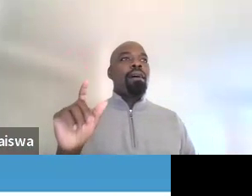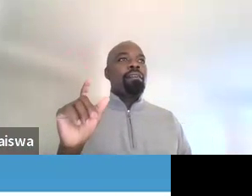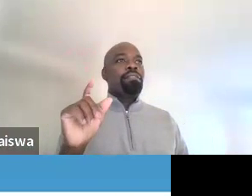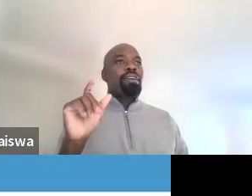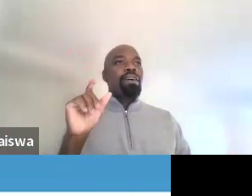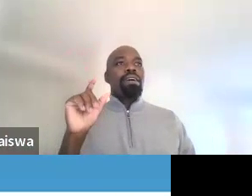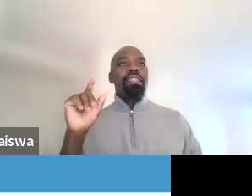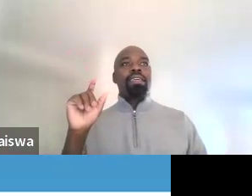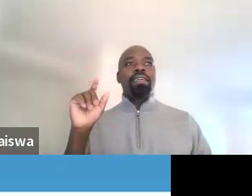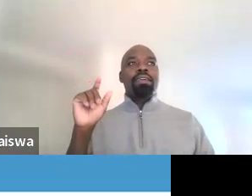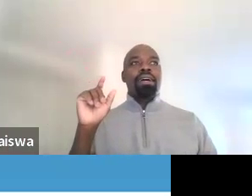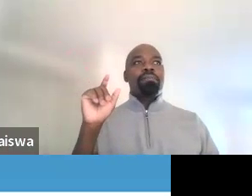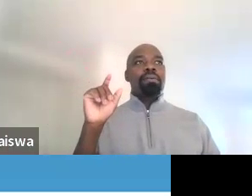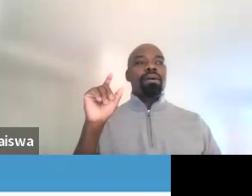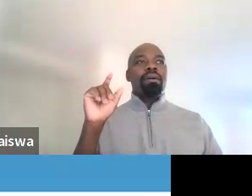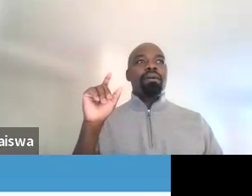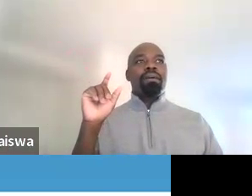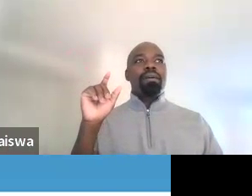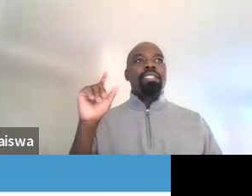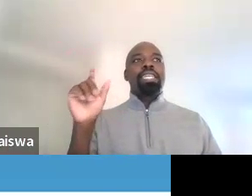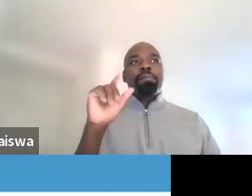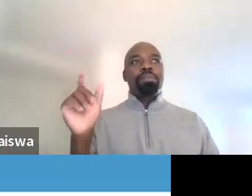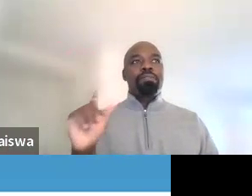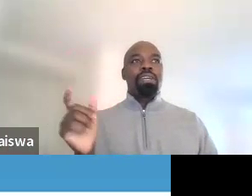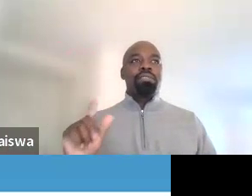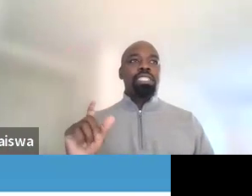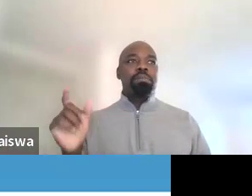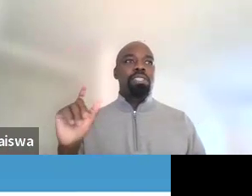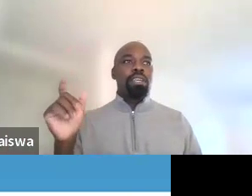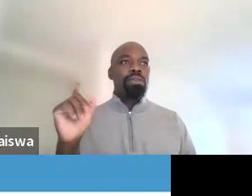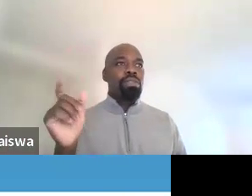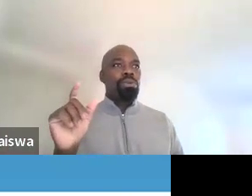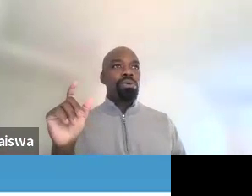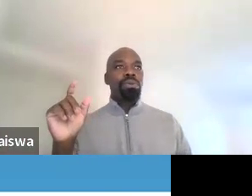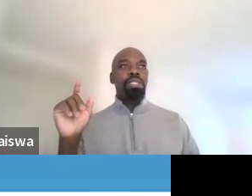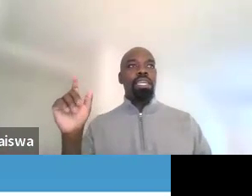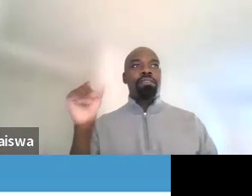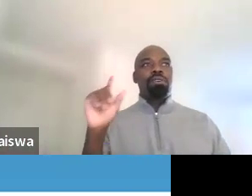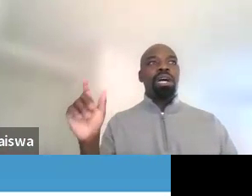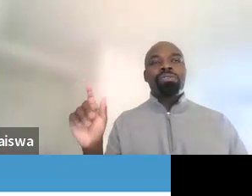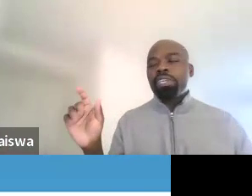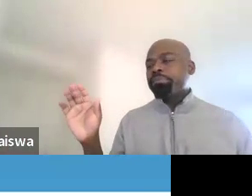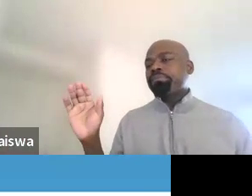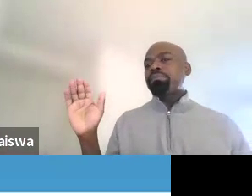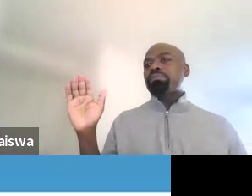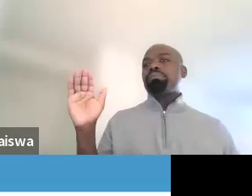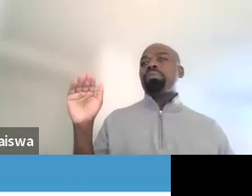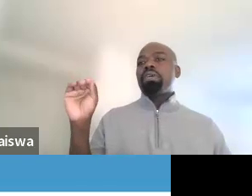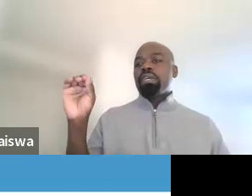some of the steps, effective steps that you can take for